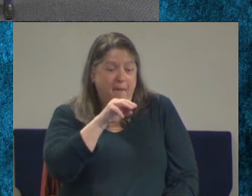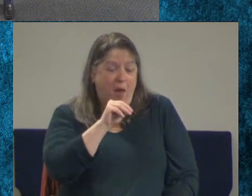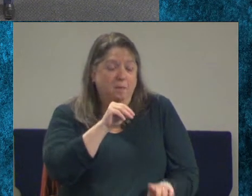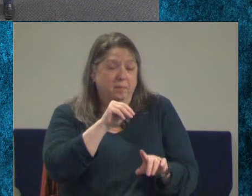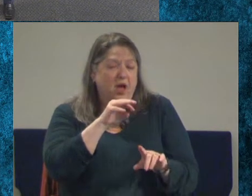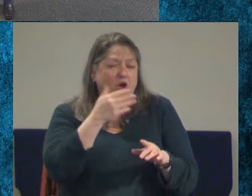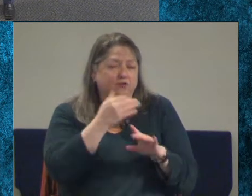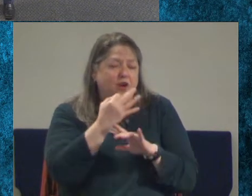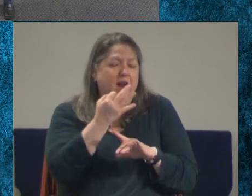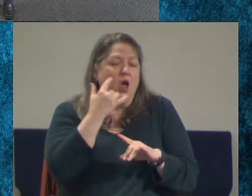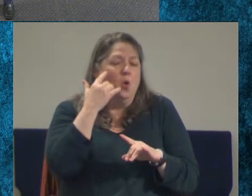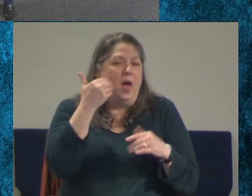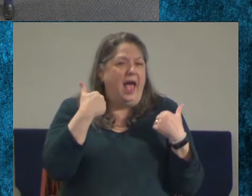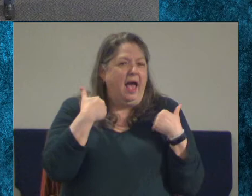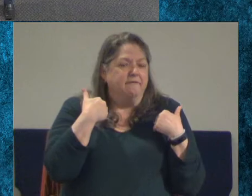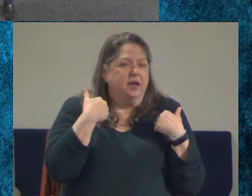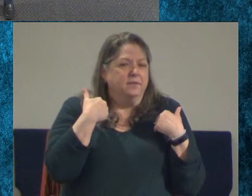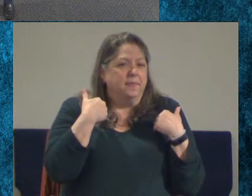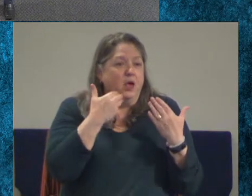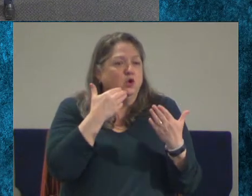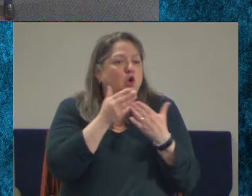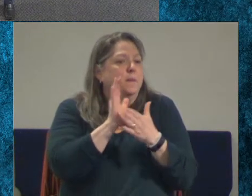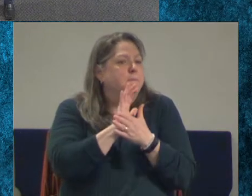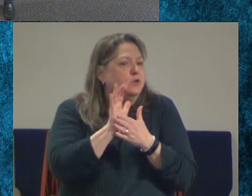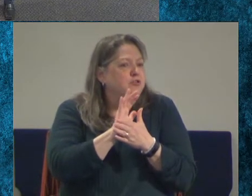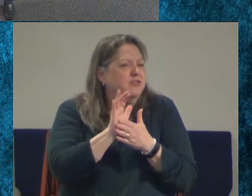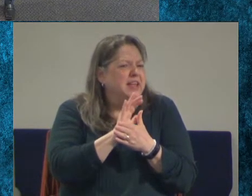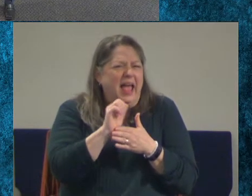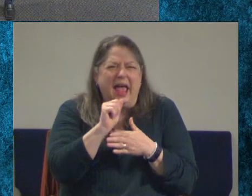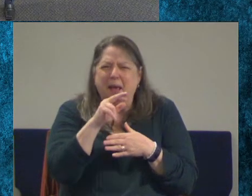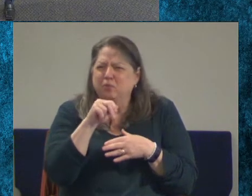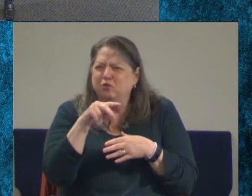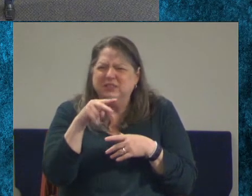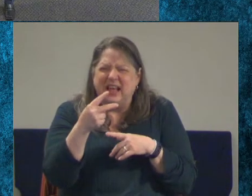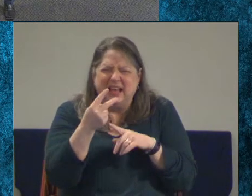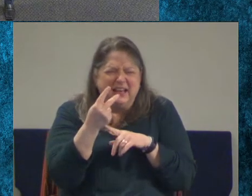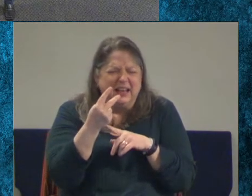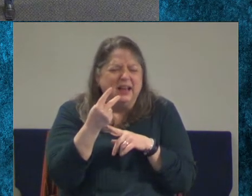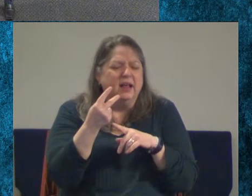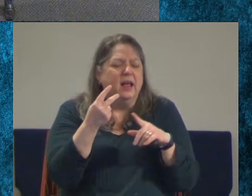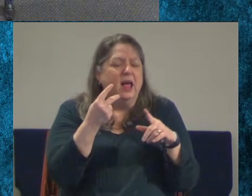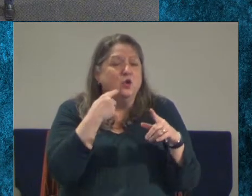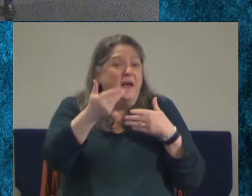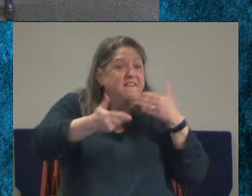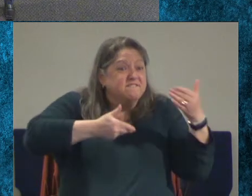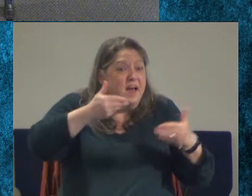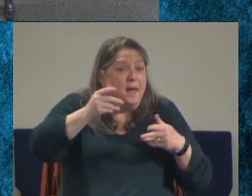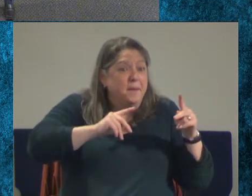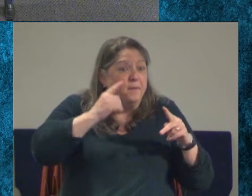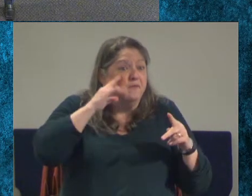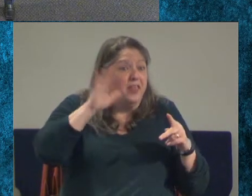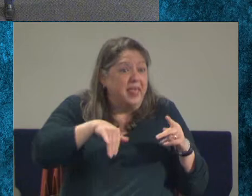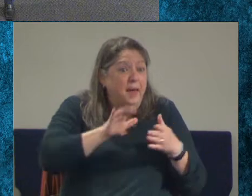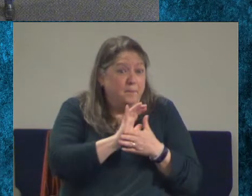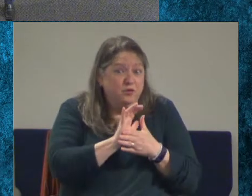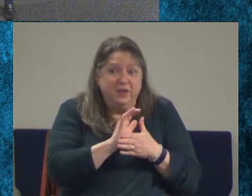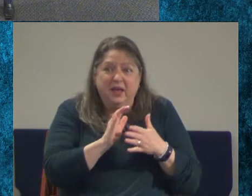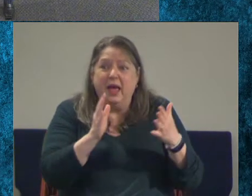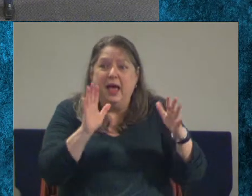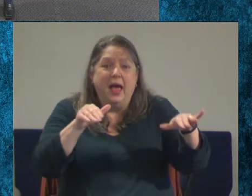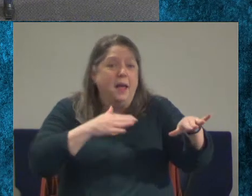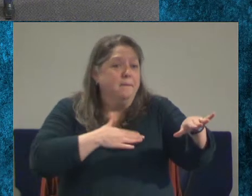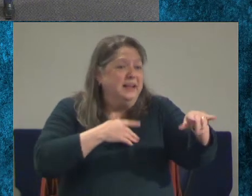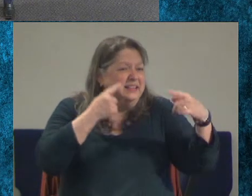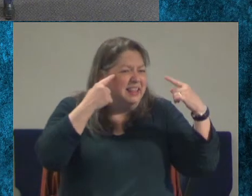you to begin to start praying about that and see who you can invite to church for that day, for those important services. And